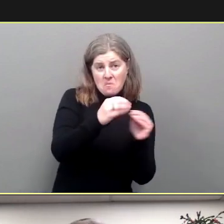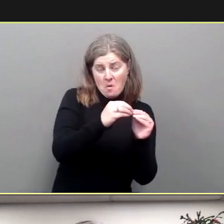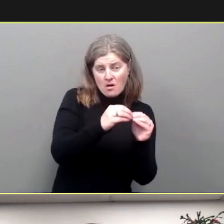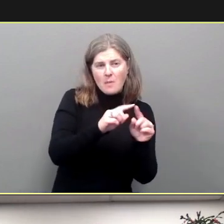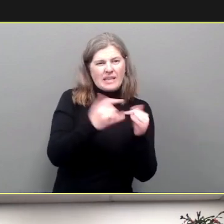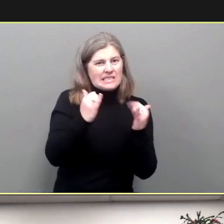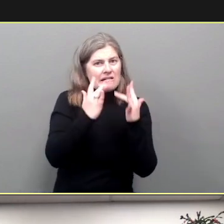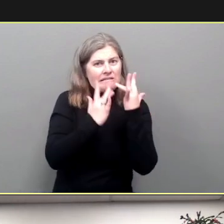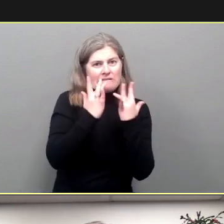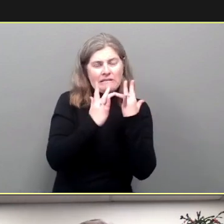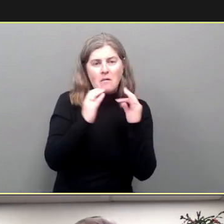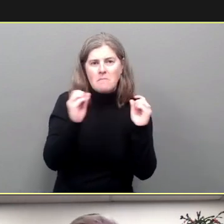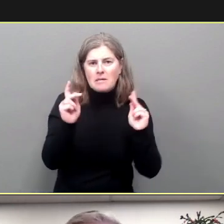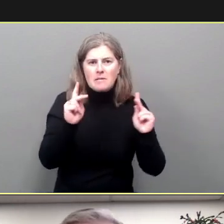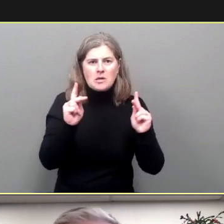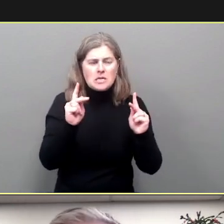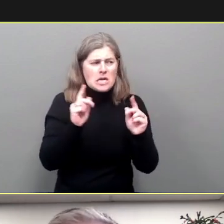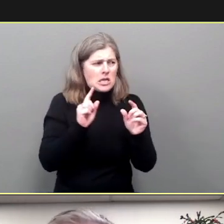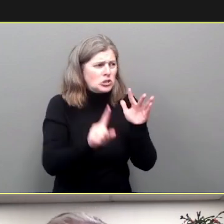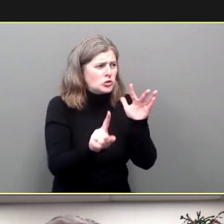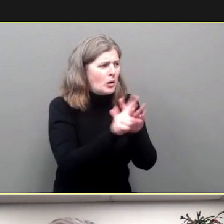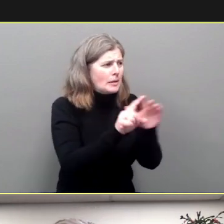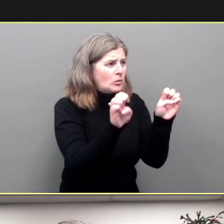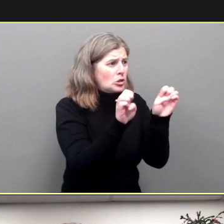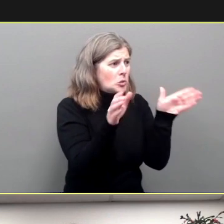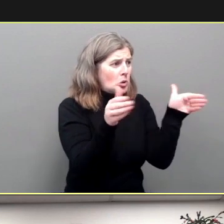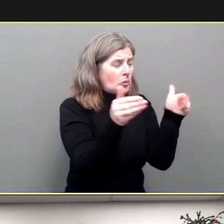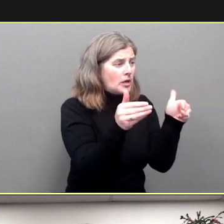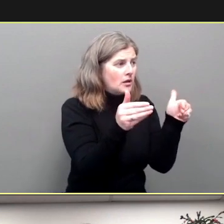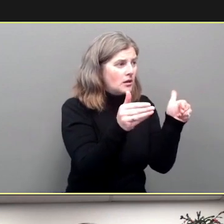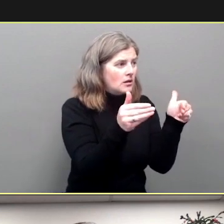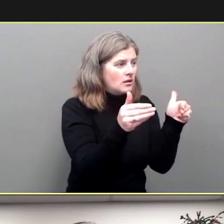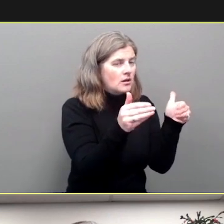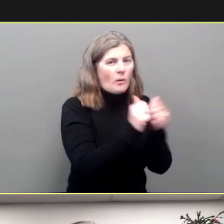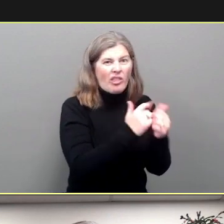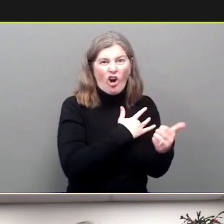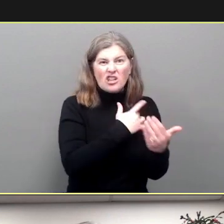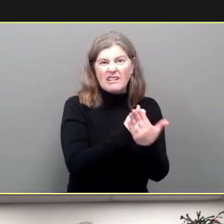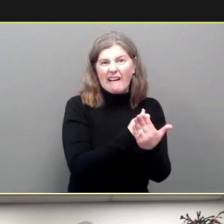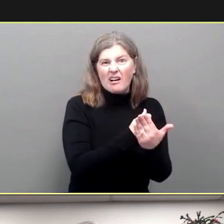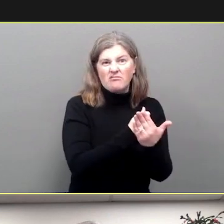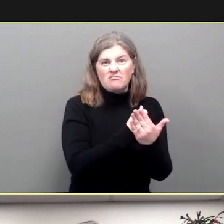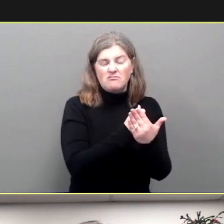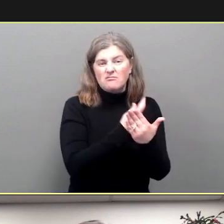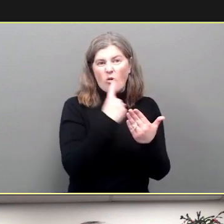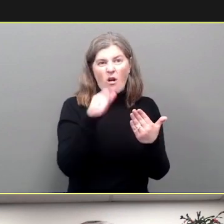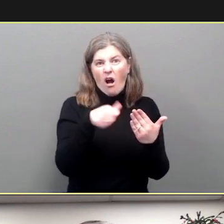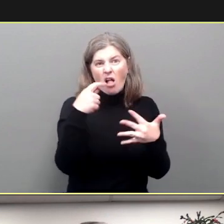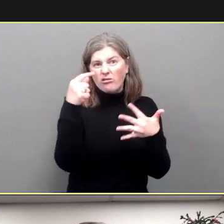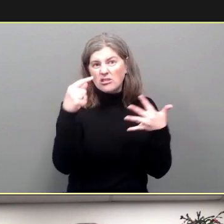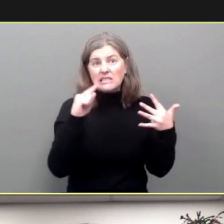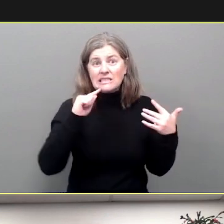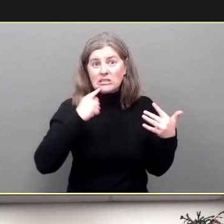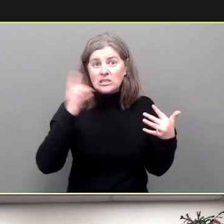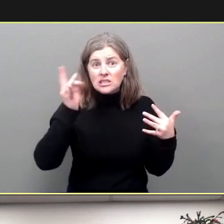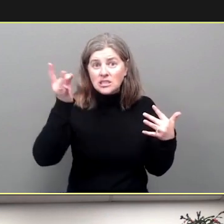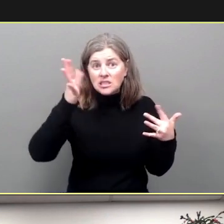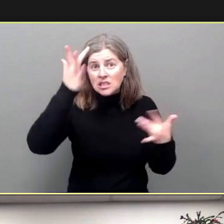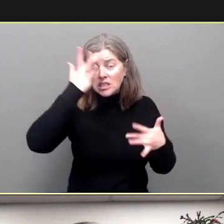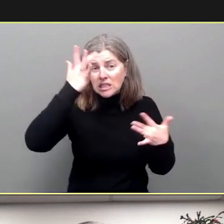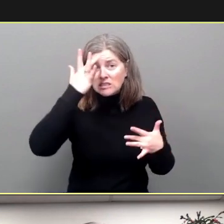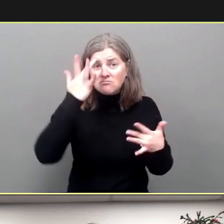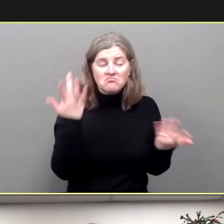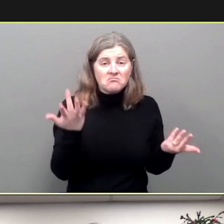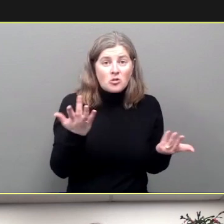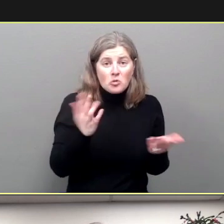many folks who go to an emergency room with like a heart attack or other serious illness that normally would be